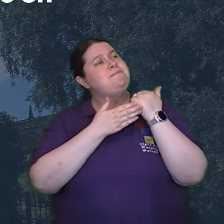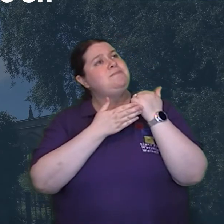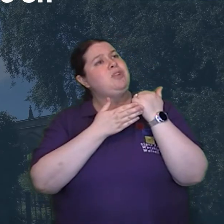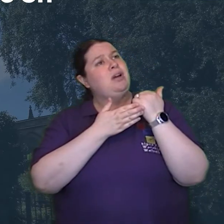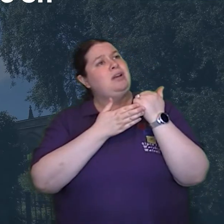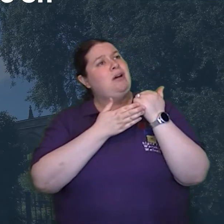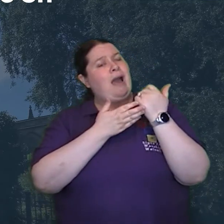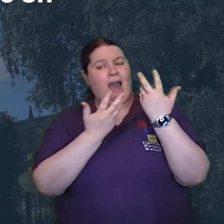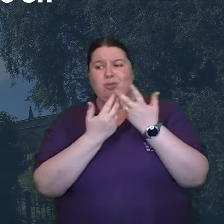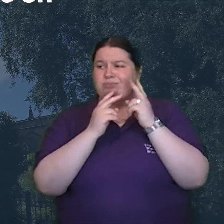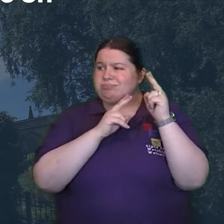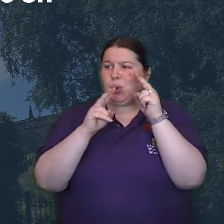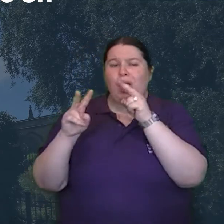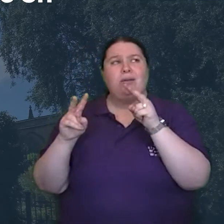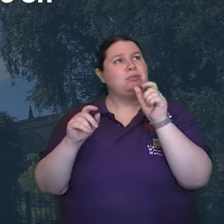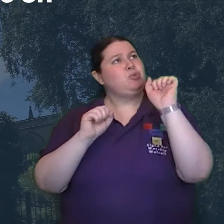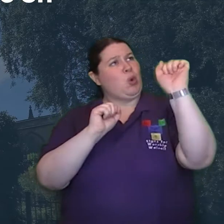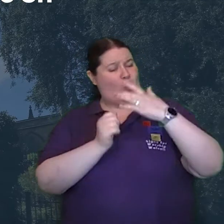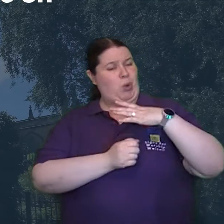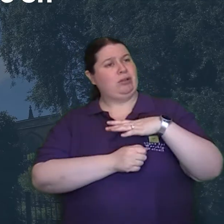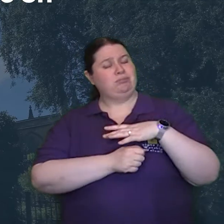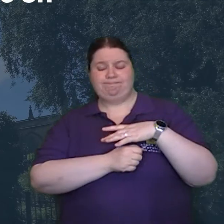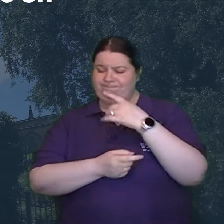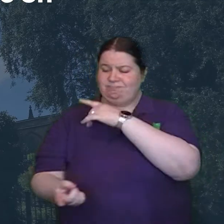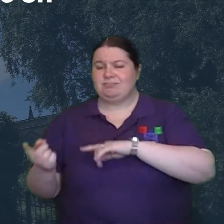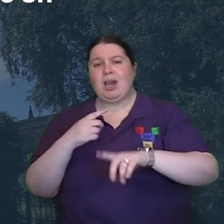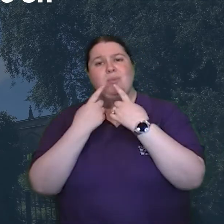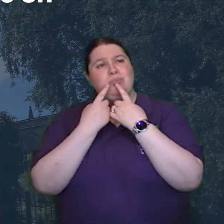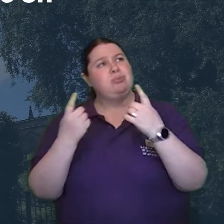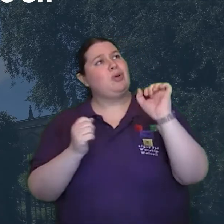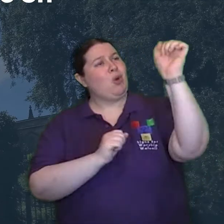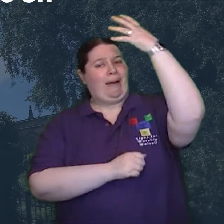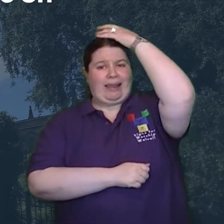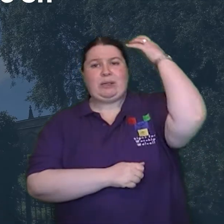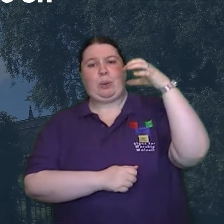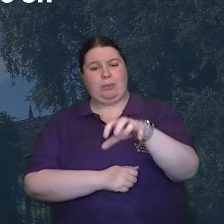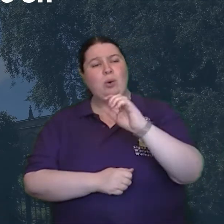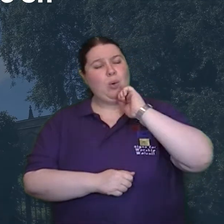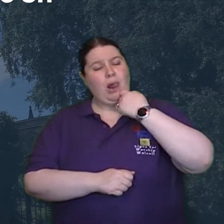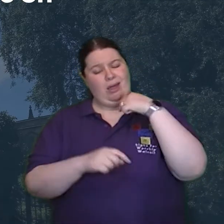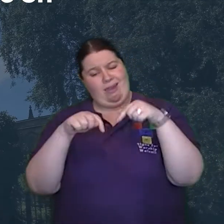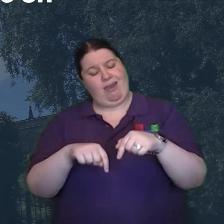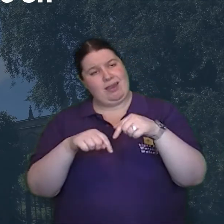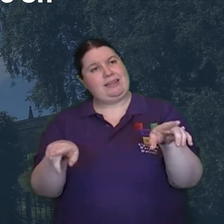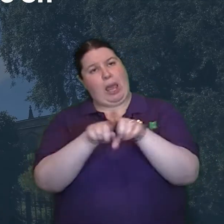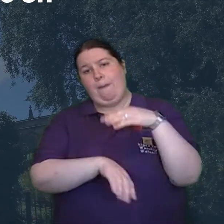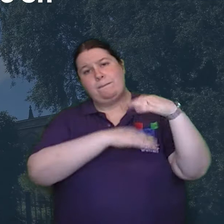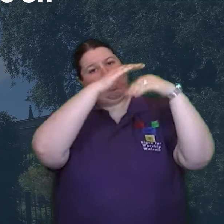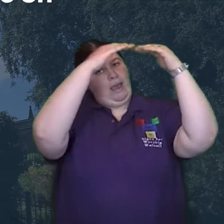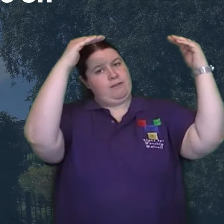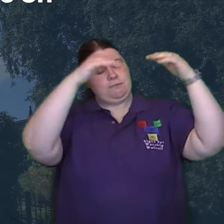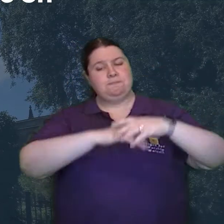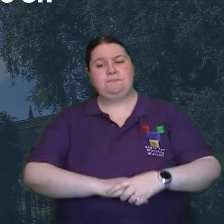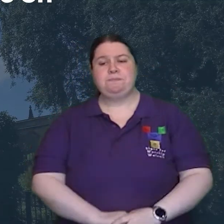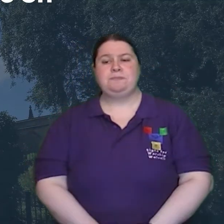Help us to see the world through your eyes and proclaim your kingdom come on